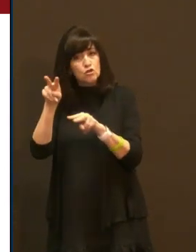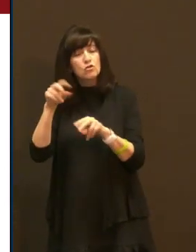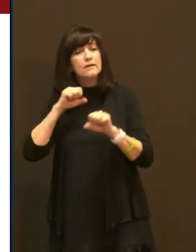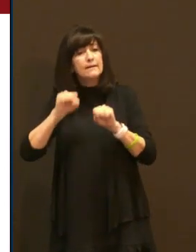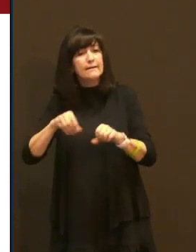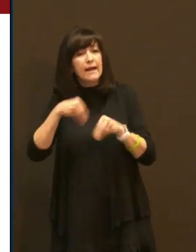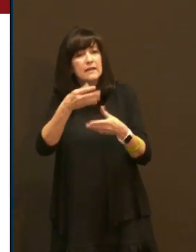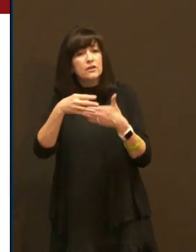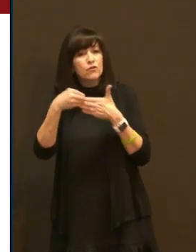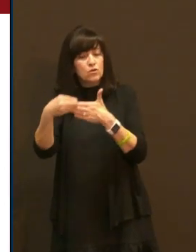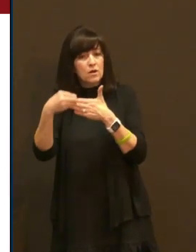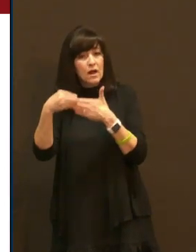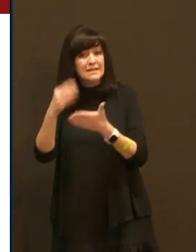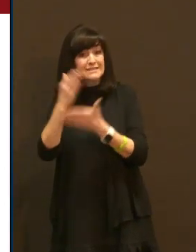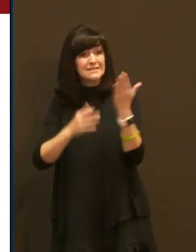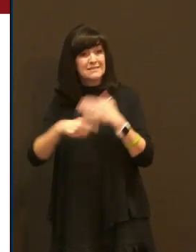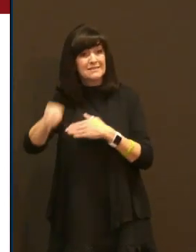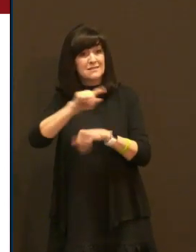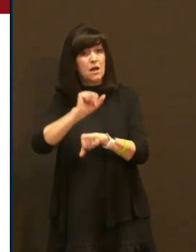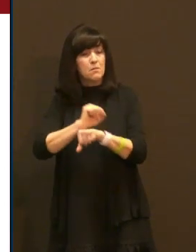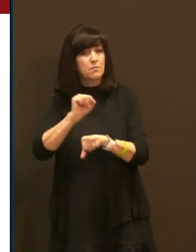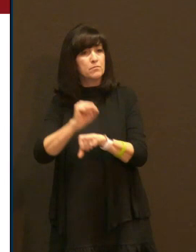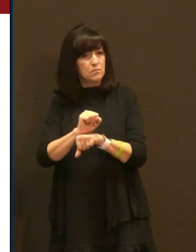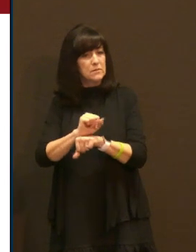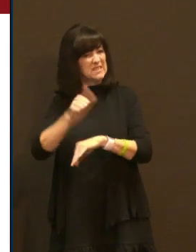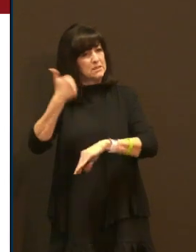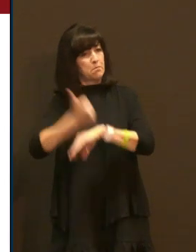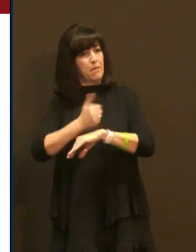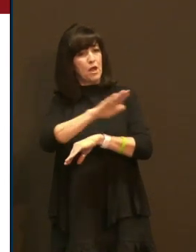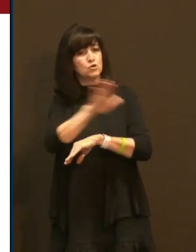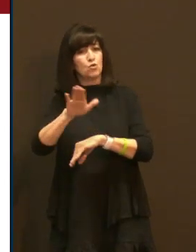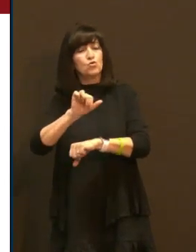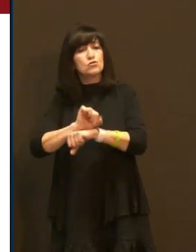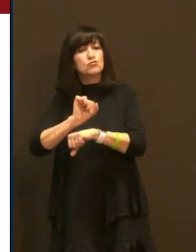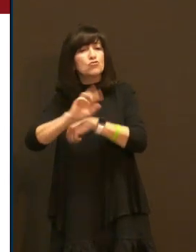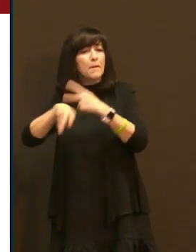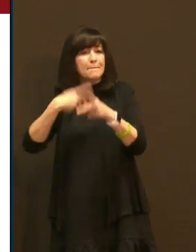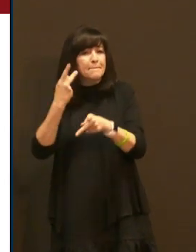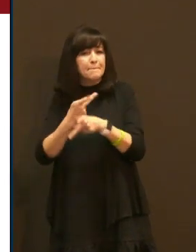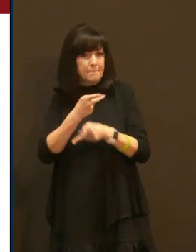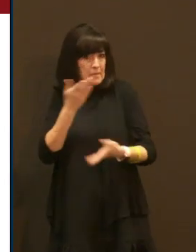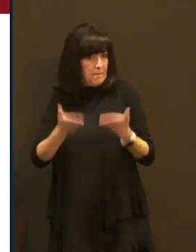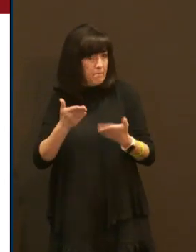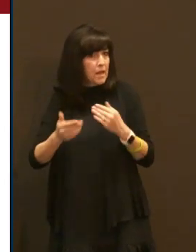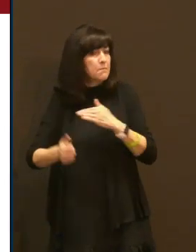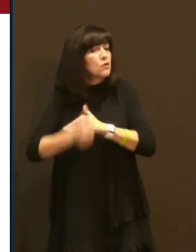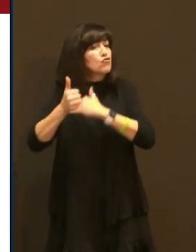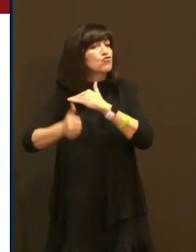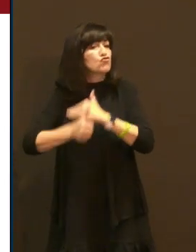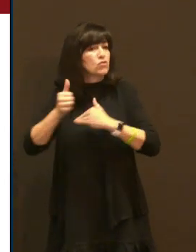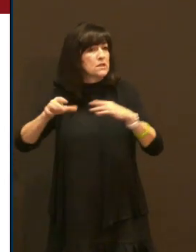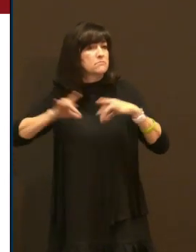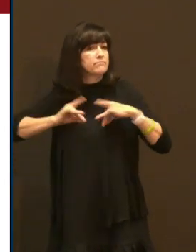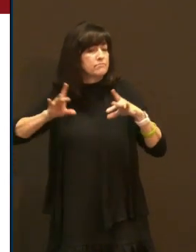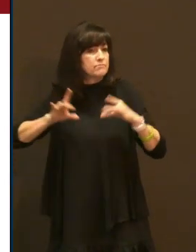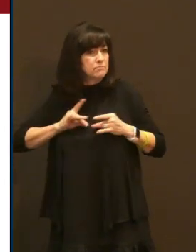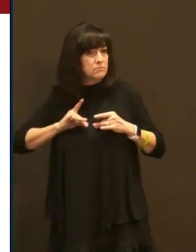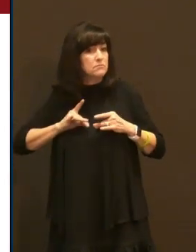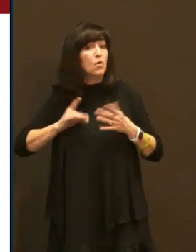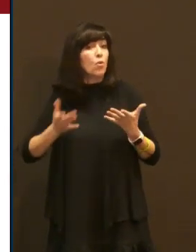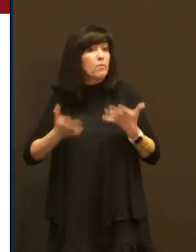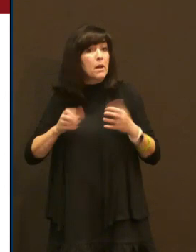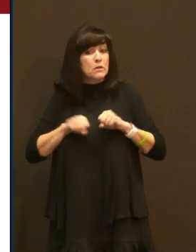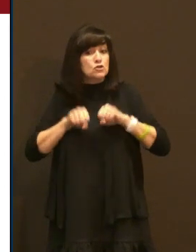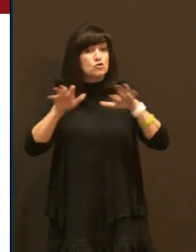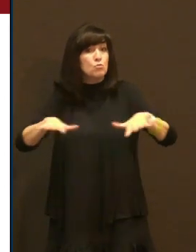contracting COVID-19 based on their job duties. And these businesses are encouraged to set up testing plans for